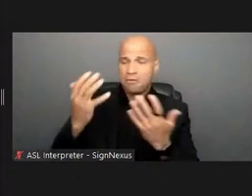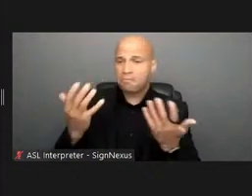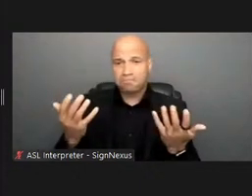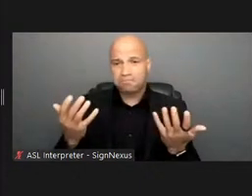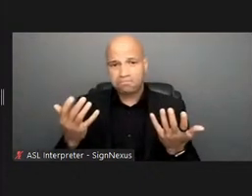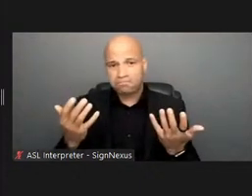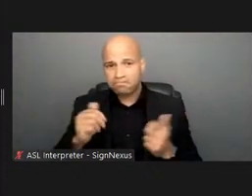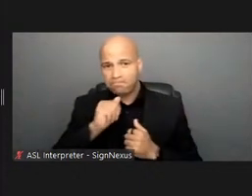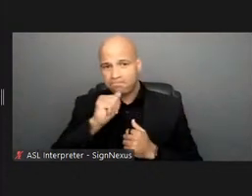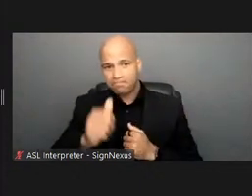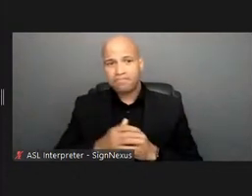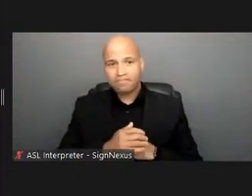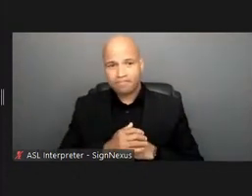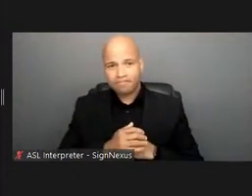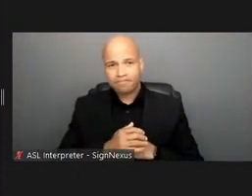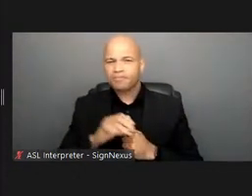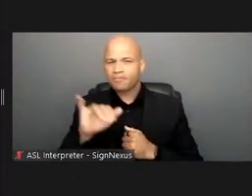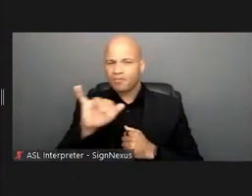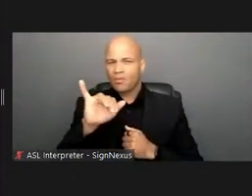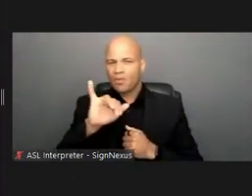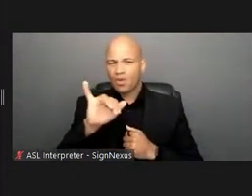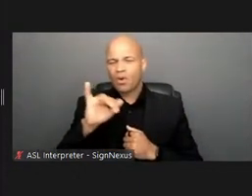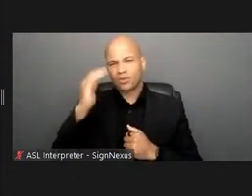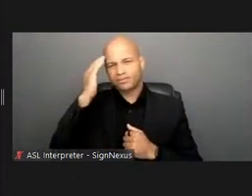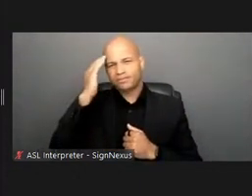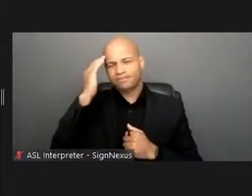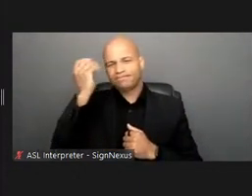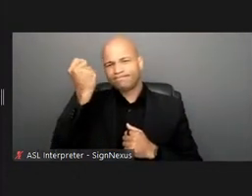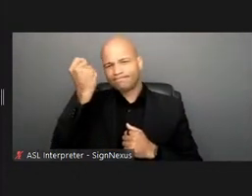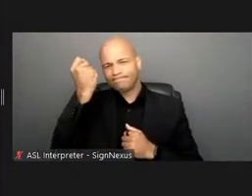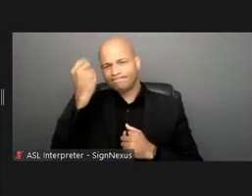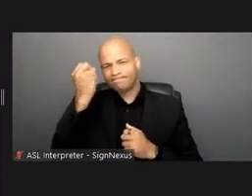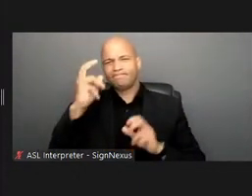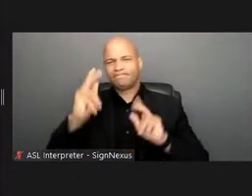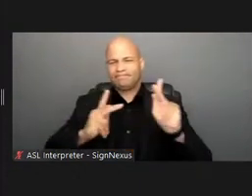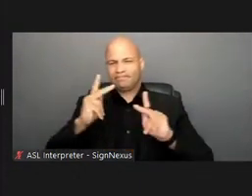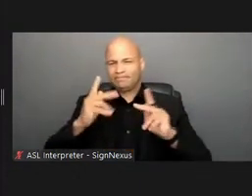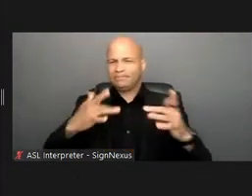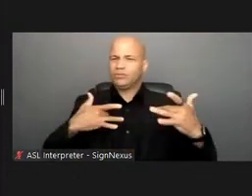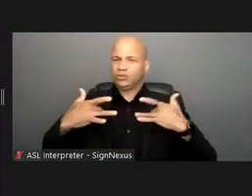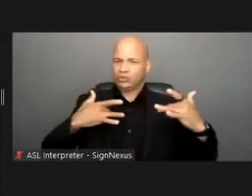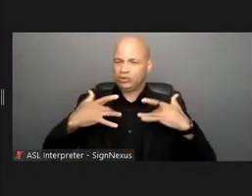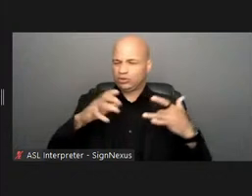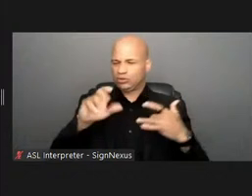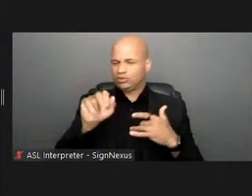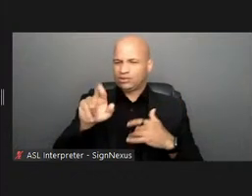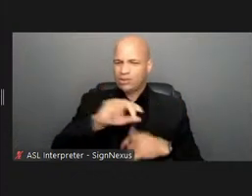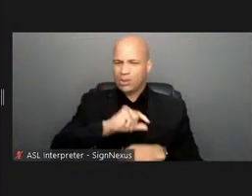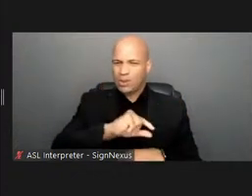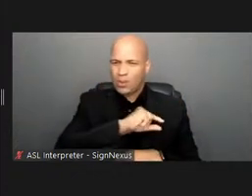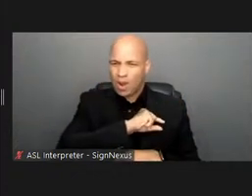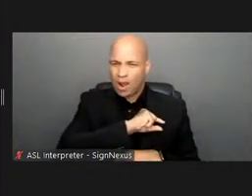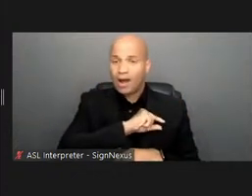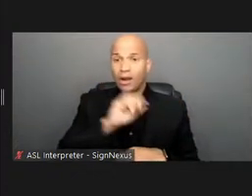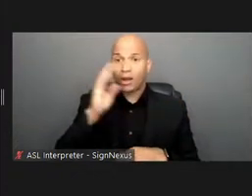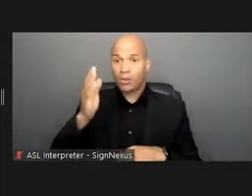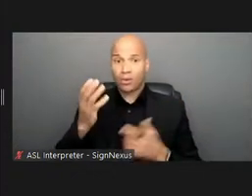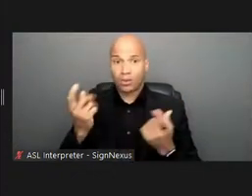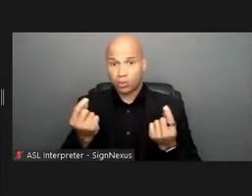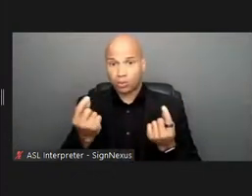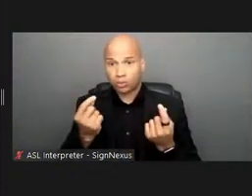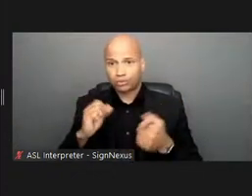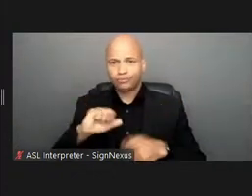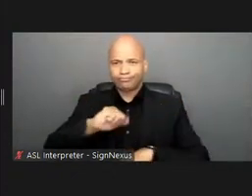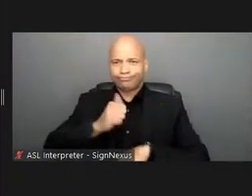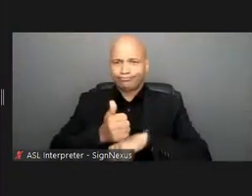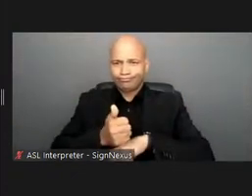recognizing that air quality is of great concern to many constituents we have several enhancements though there were no